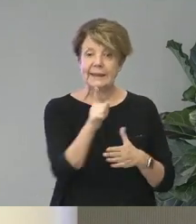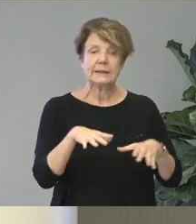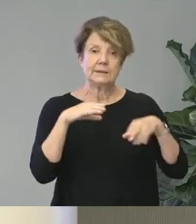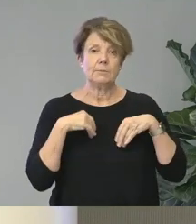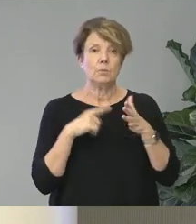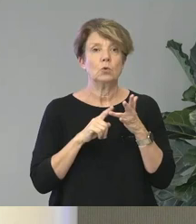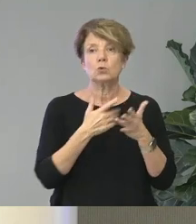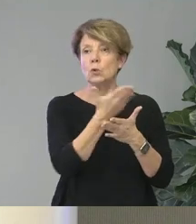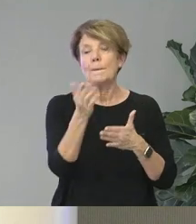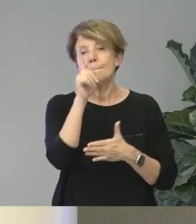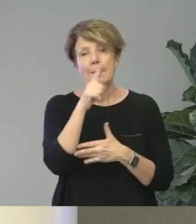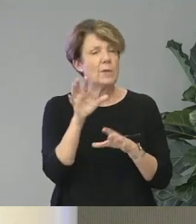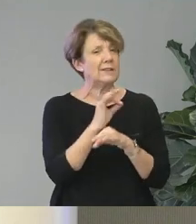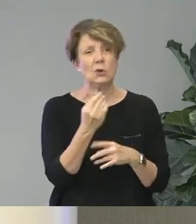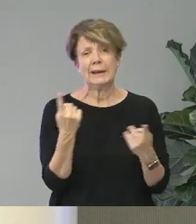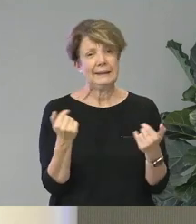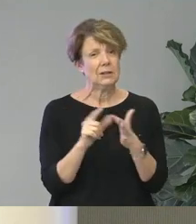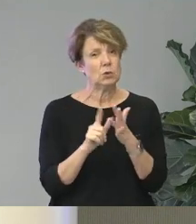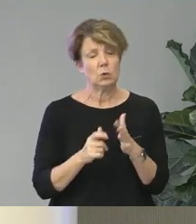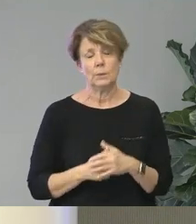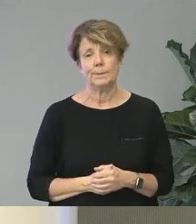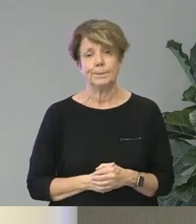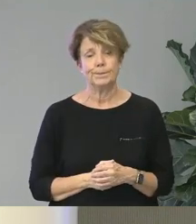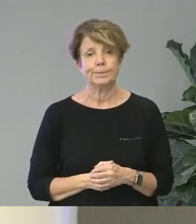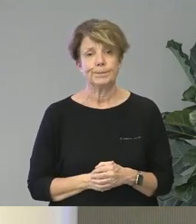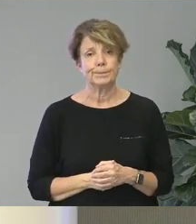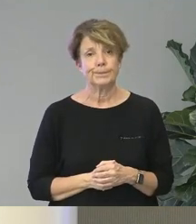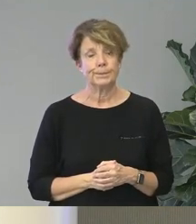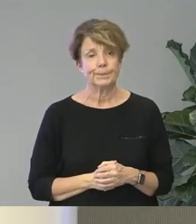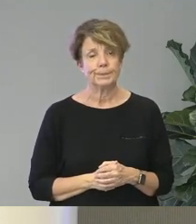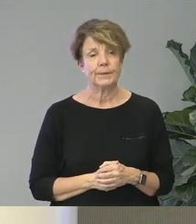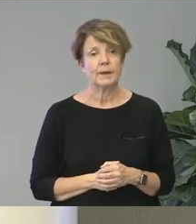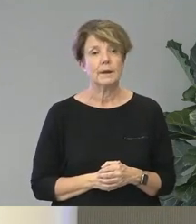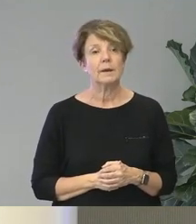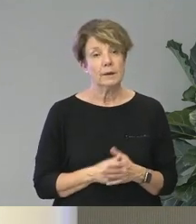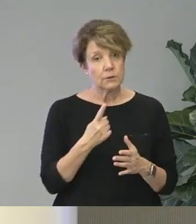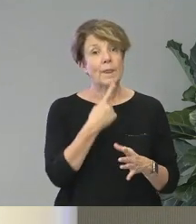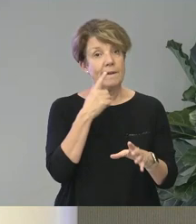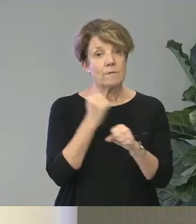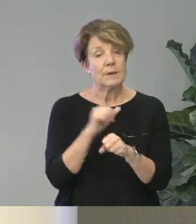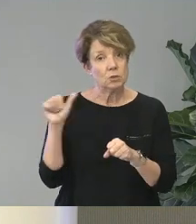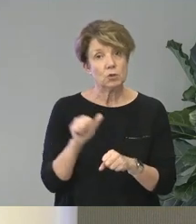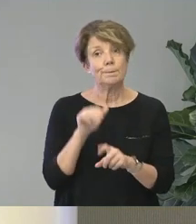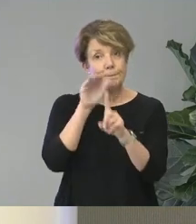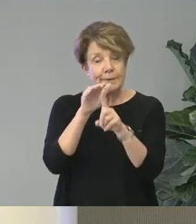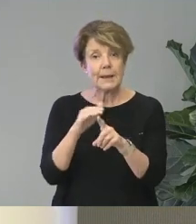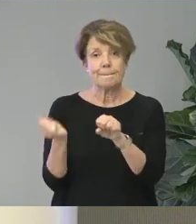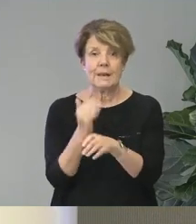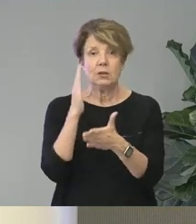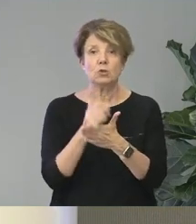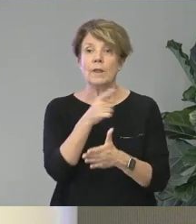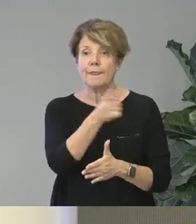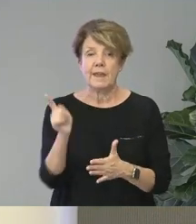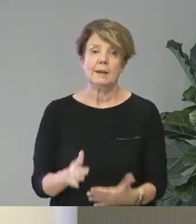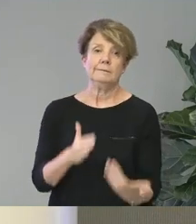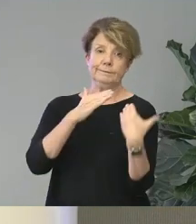public. Not an easy thing to do, and one for which government will be held to account.